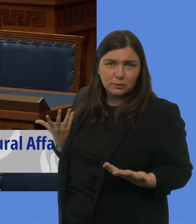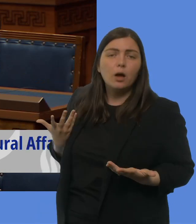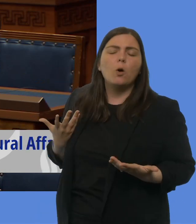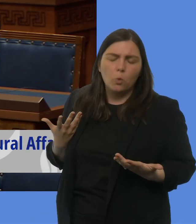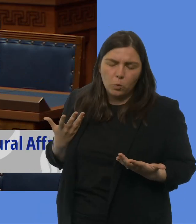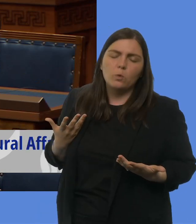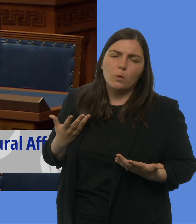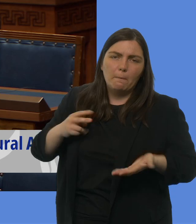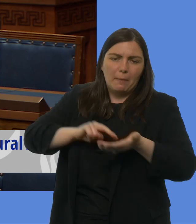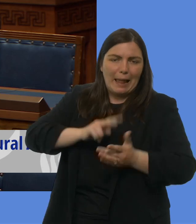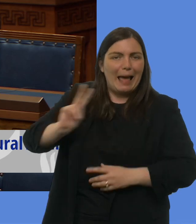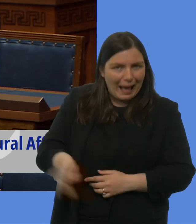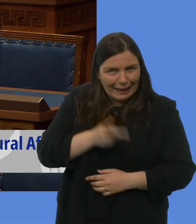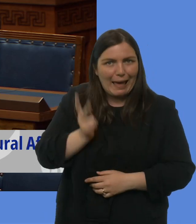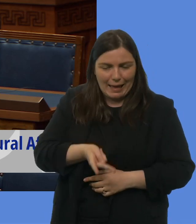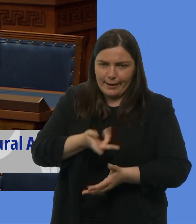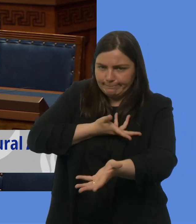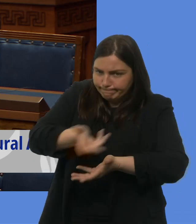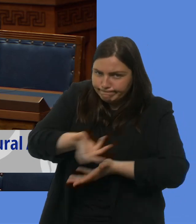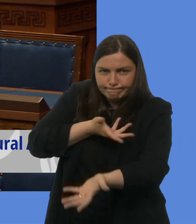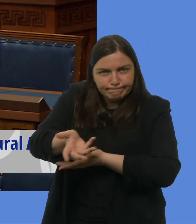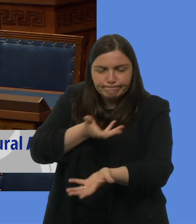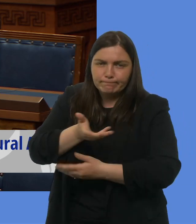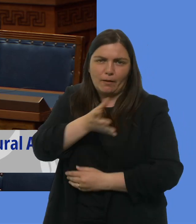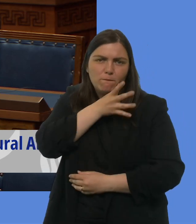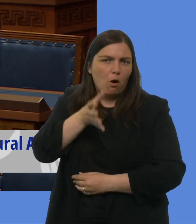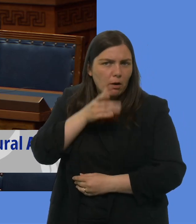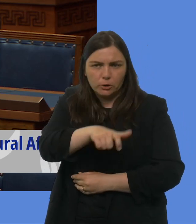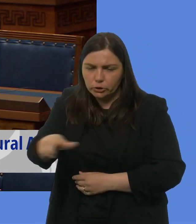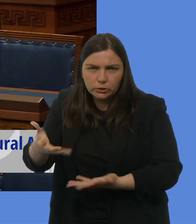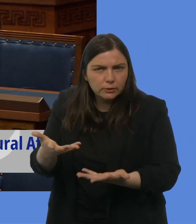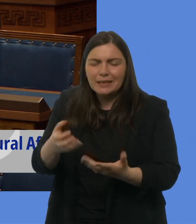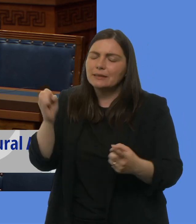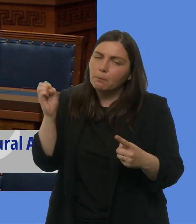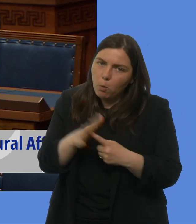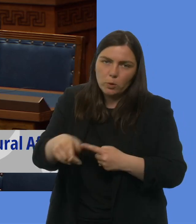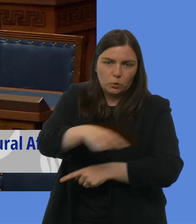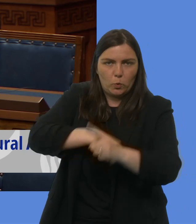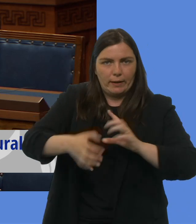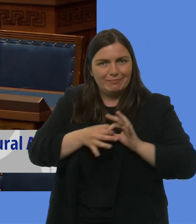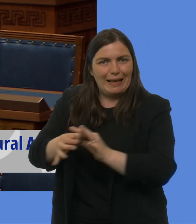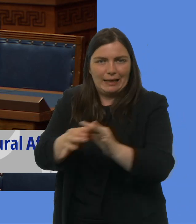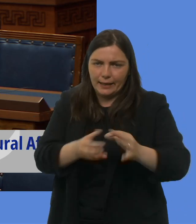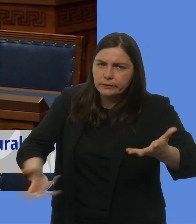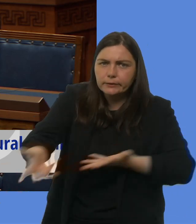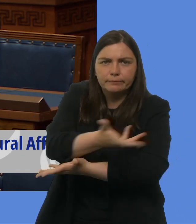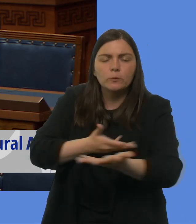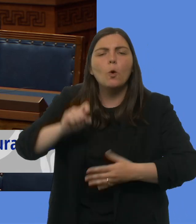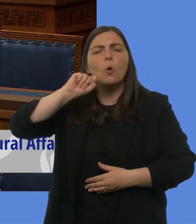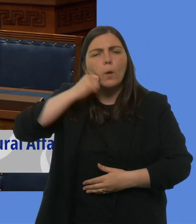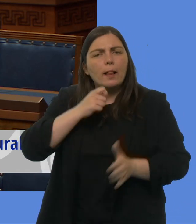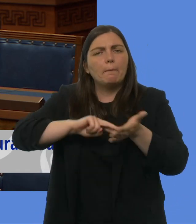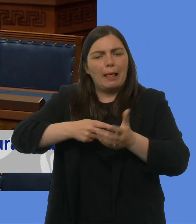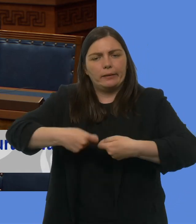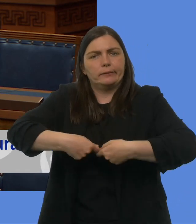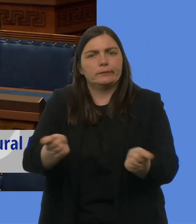that as part of the strategy associated with this, because it's important that we engage with people around this. There will be a consultation and engagement around the